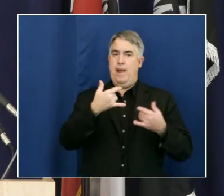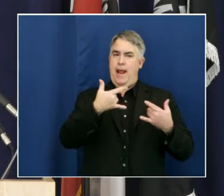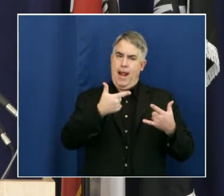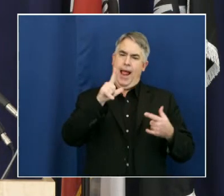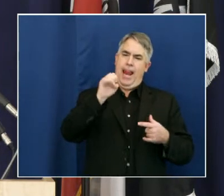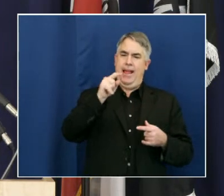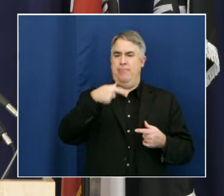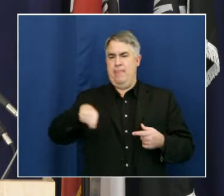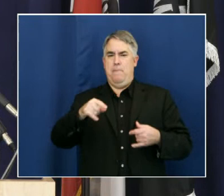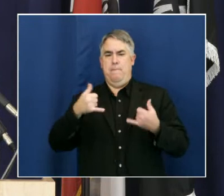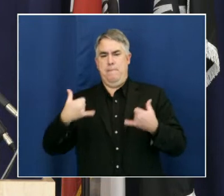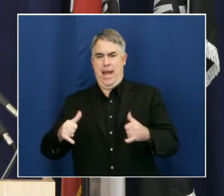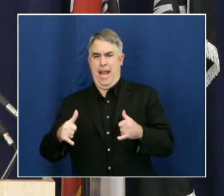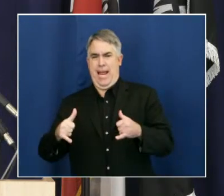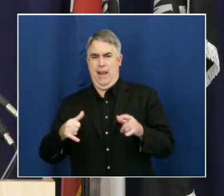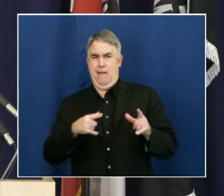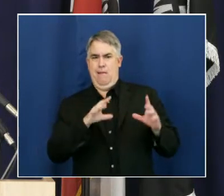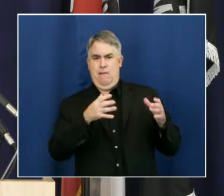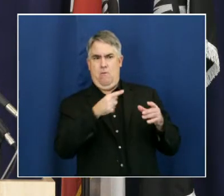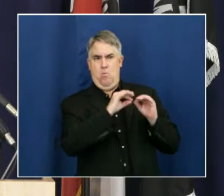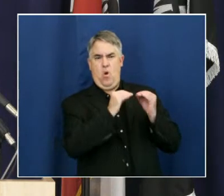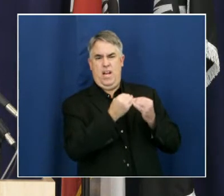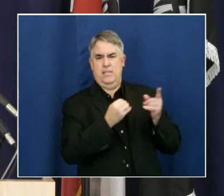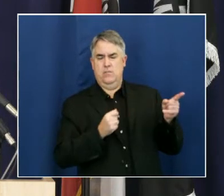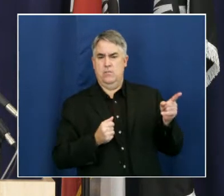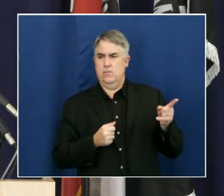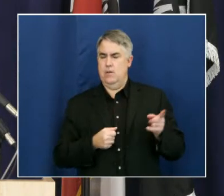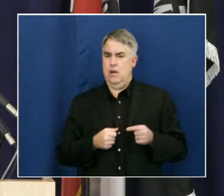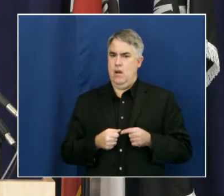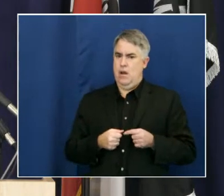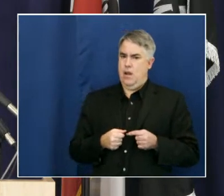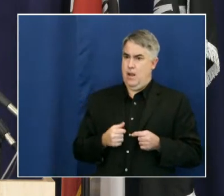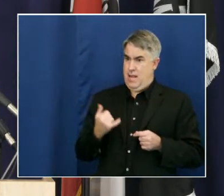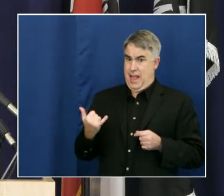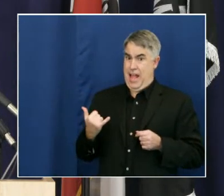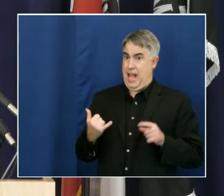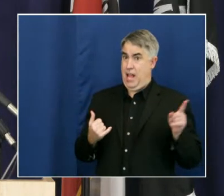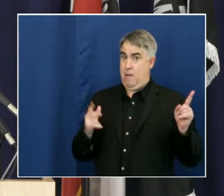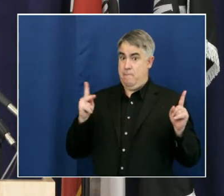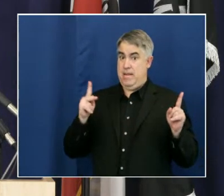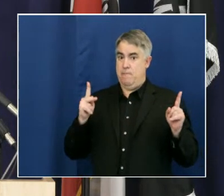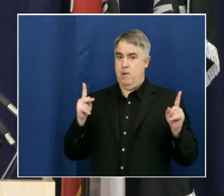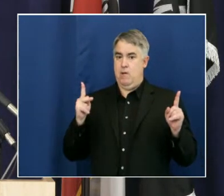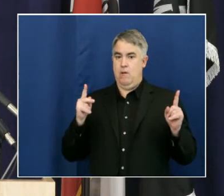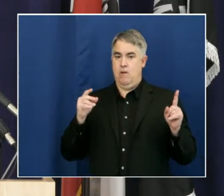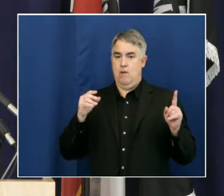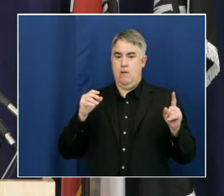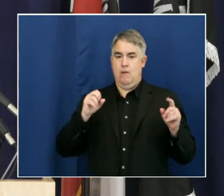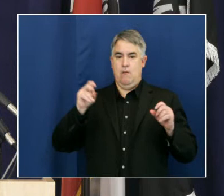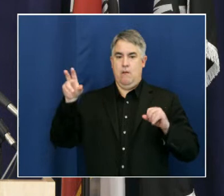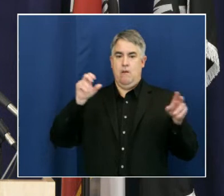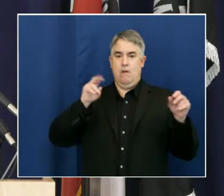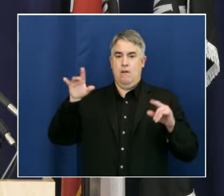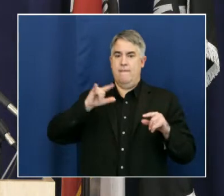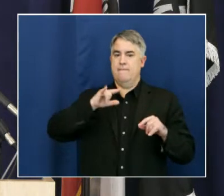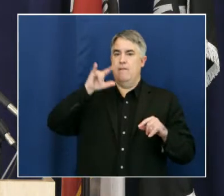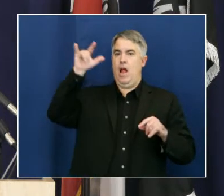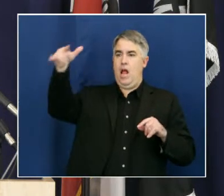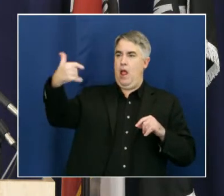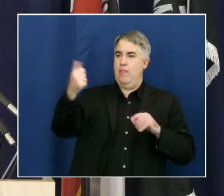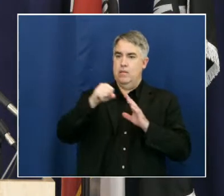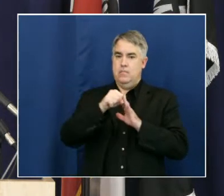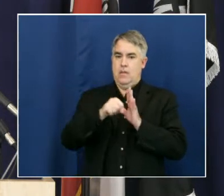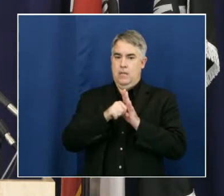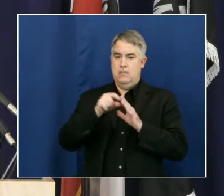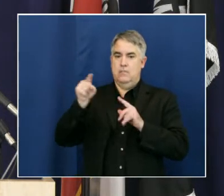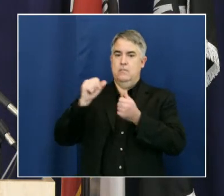the vaccine rollout is completed, people are going out of state. Tens and thousands of San Diego, California kids are going out of state to